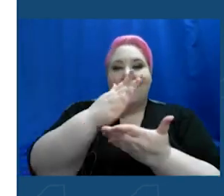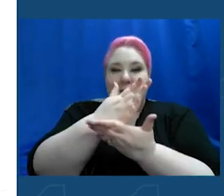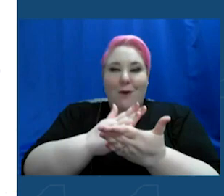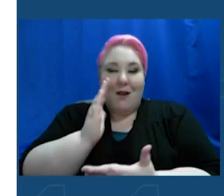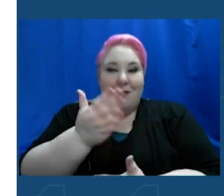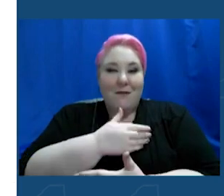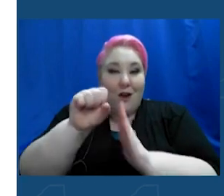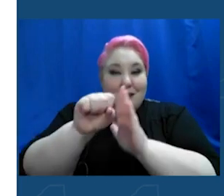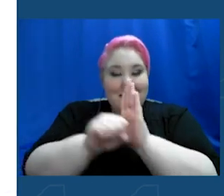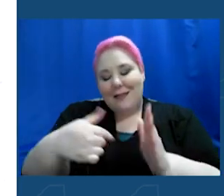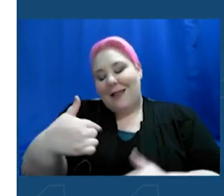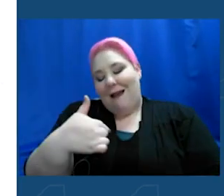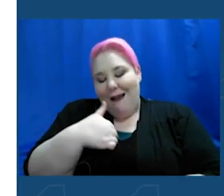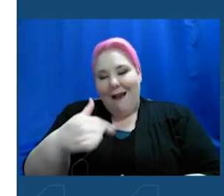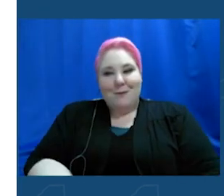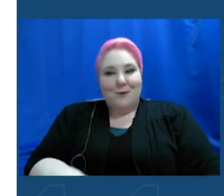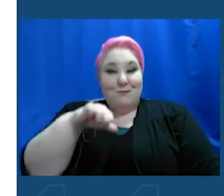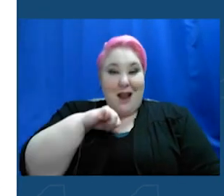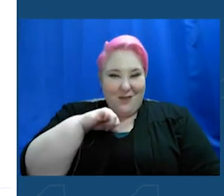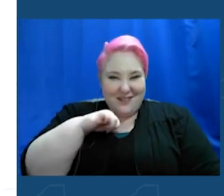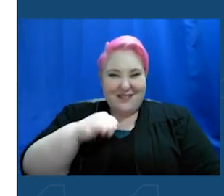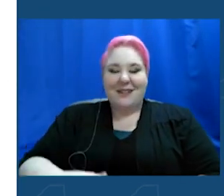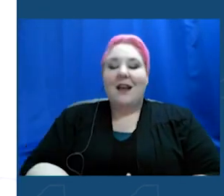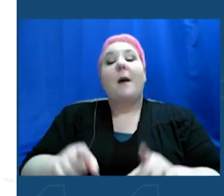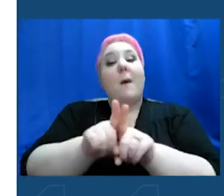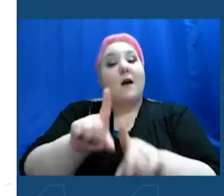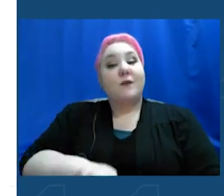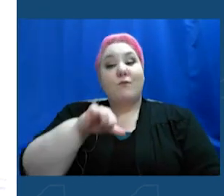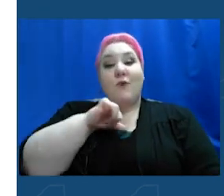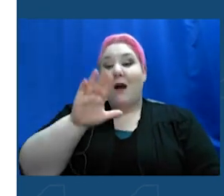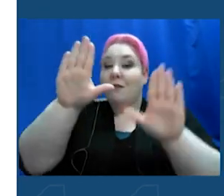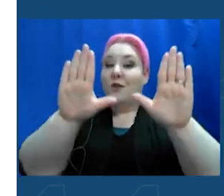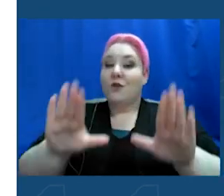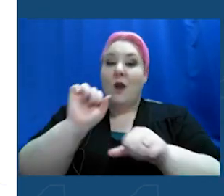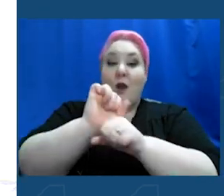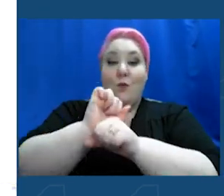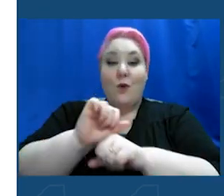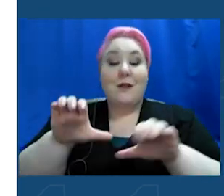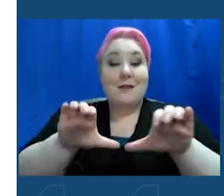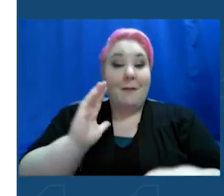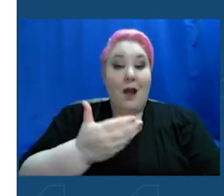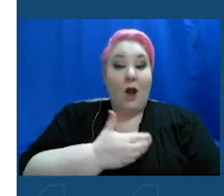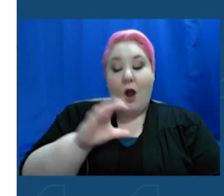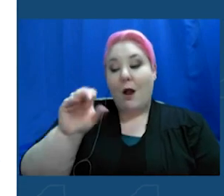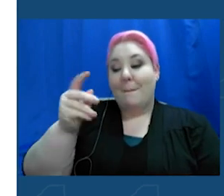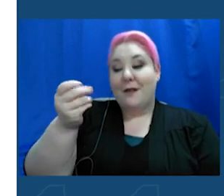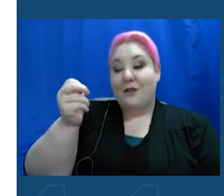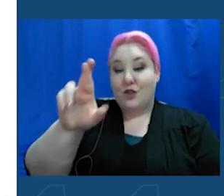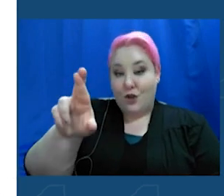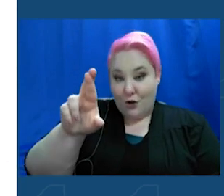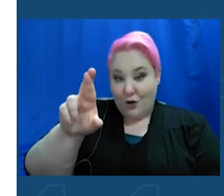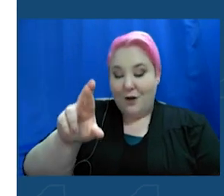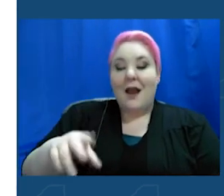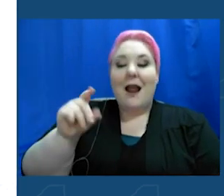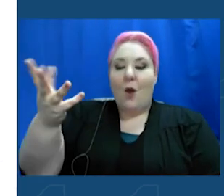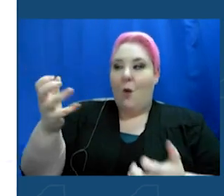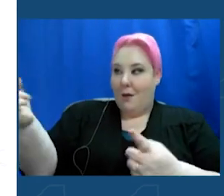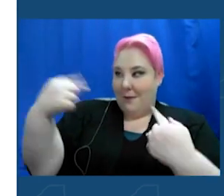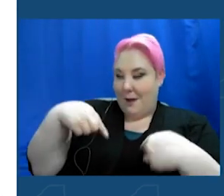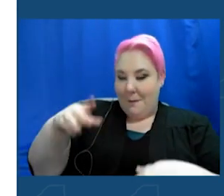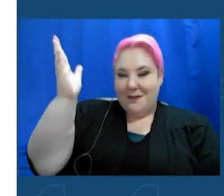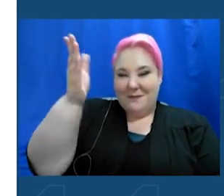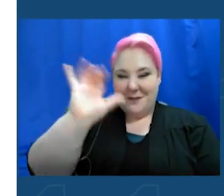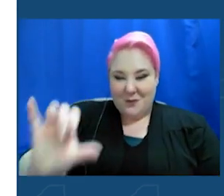am so proud of. And with that, I'm also proud of the great work done by our commissioner, Basil Sagos, and I want to have him come up and say a few words as